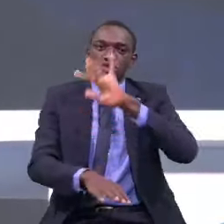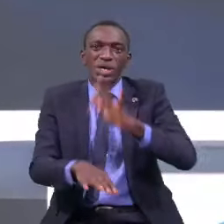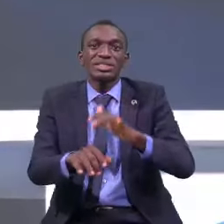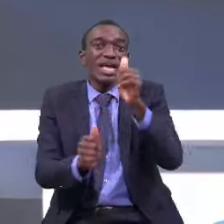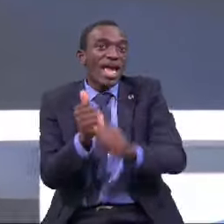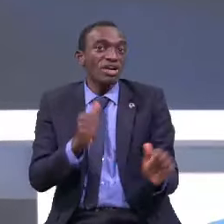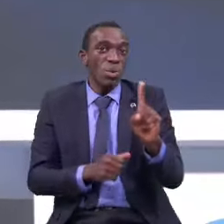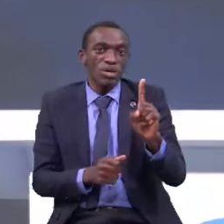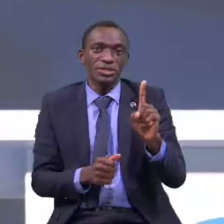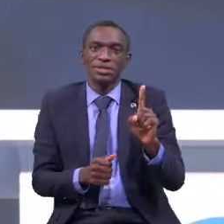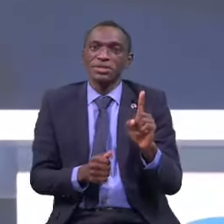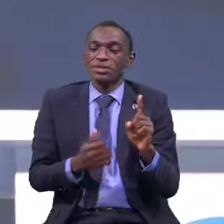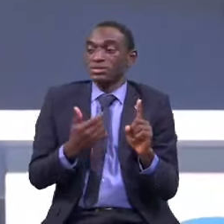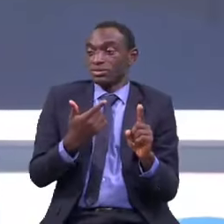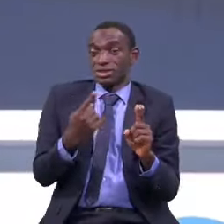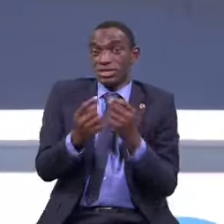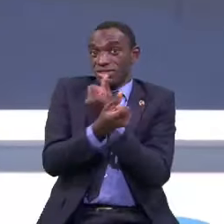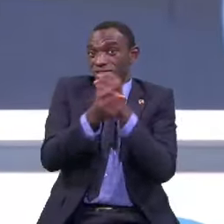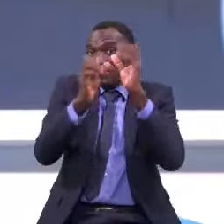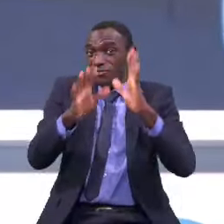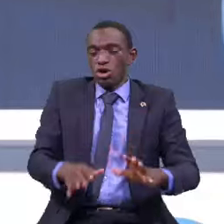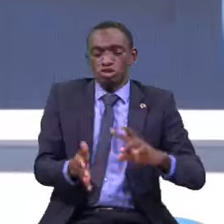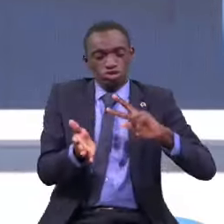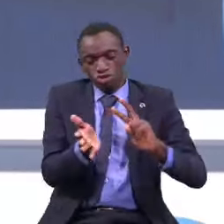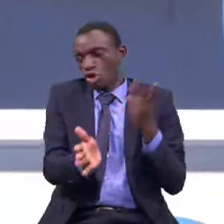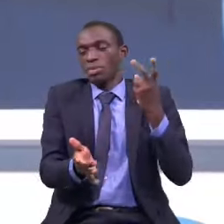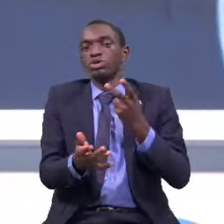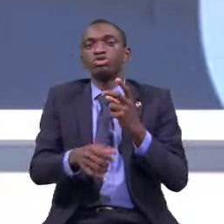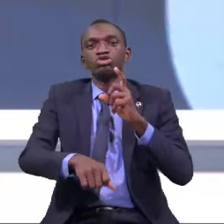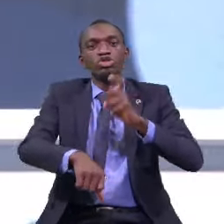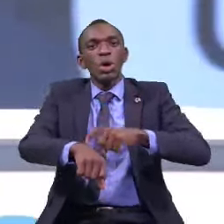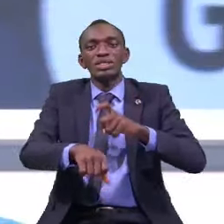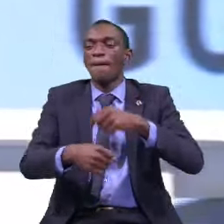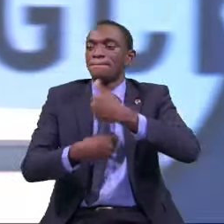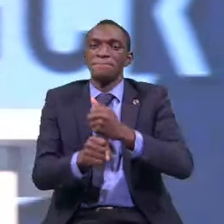the Savior's double touch that makes you perfect.